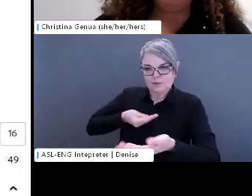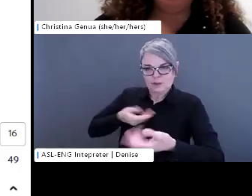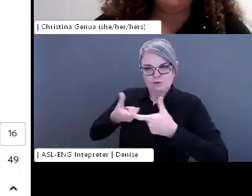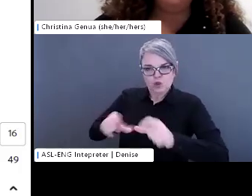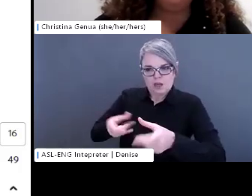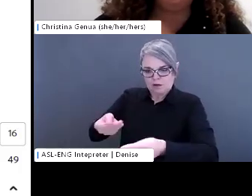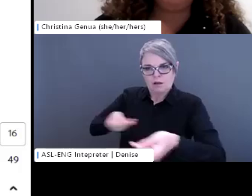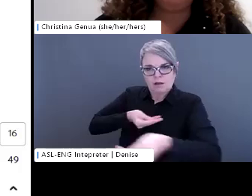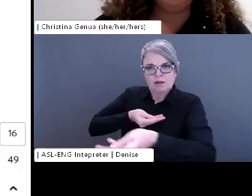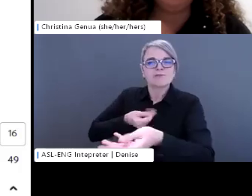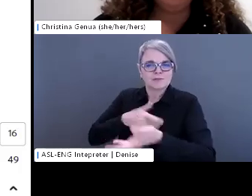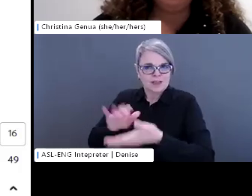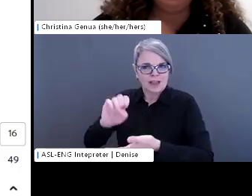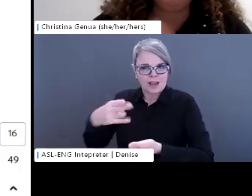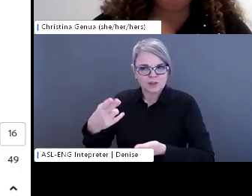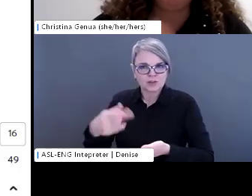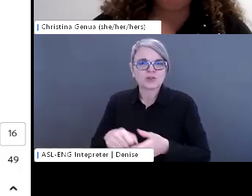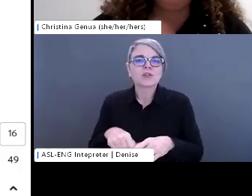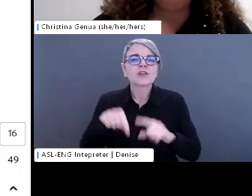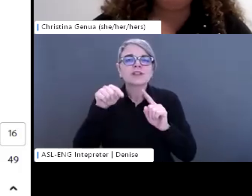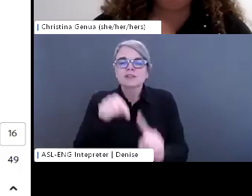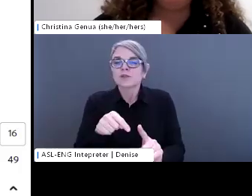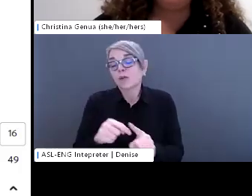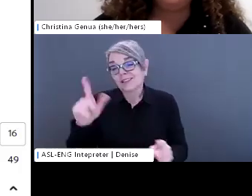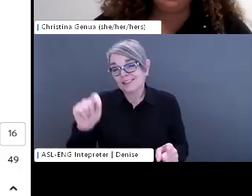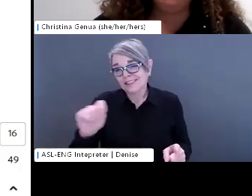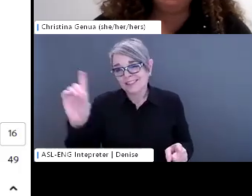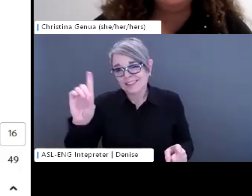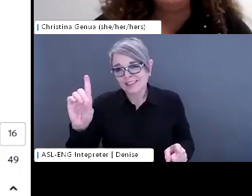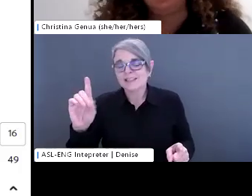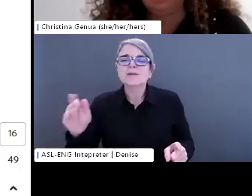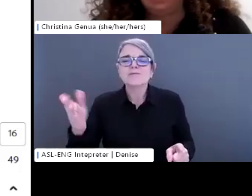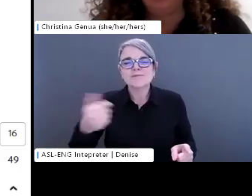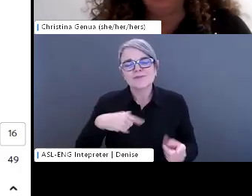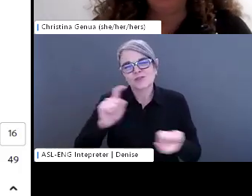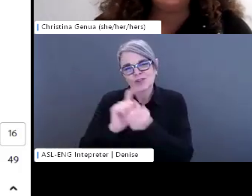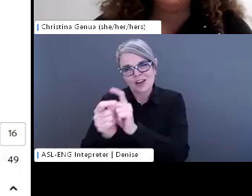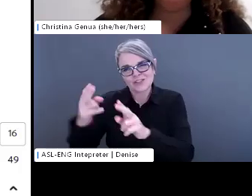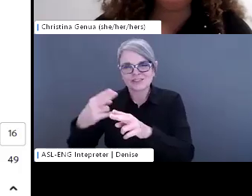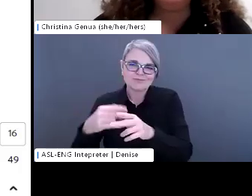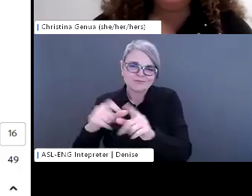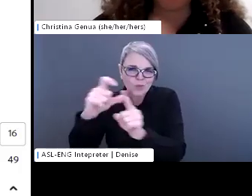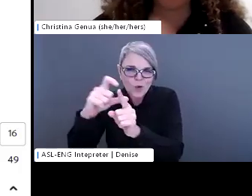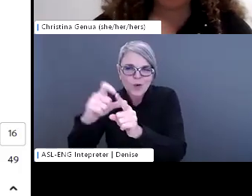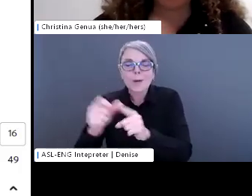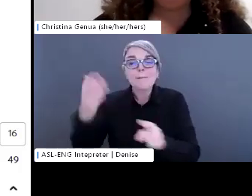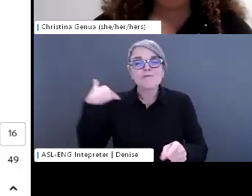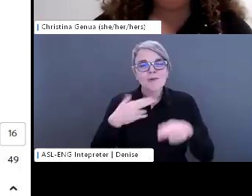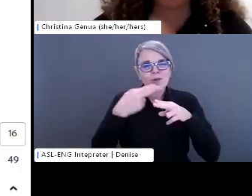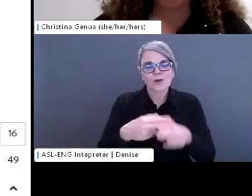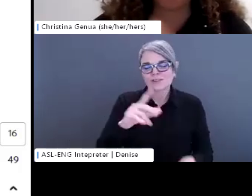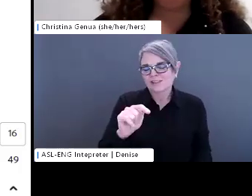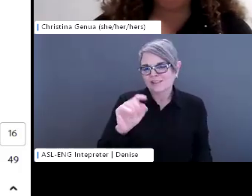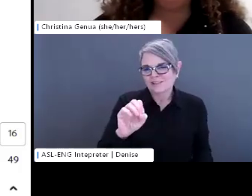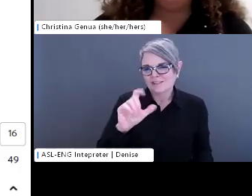our front lines to, um, back in the day they were tellers, and some people may still call them tellers, but we have them